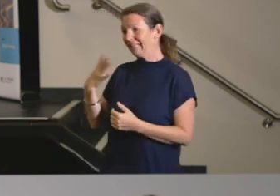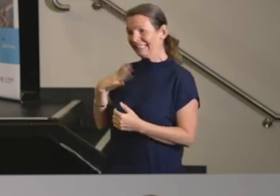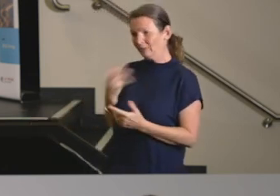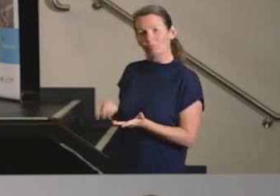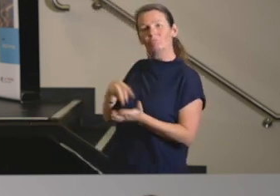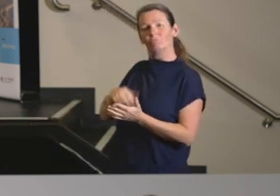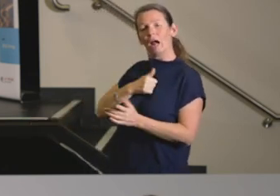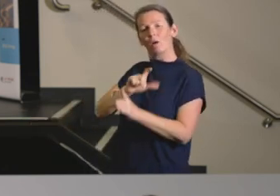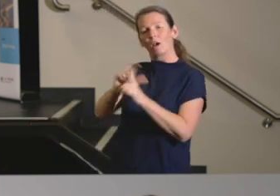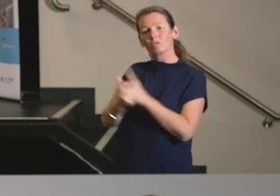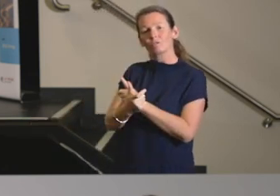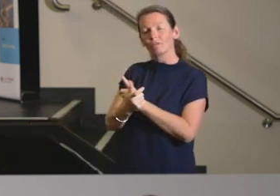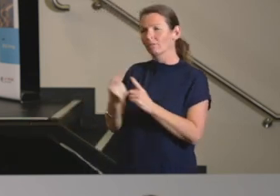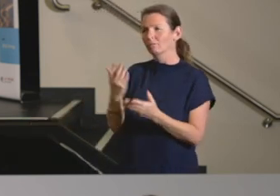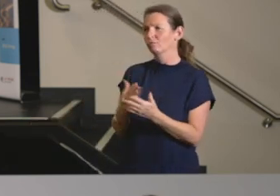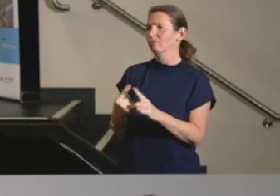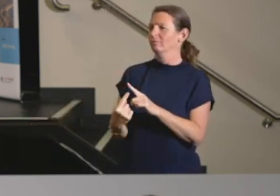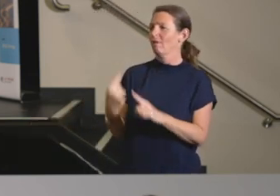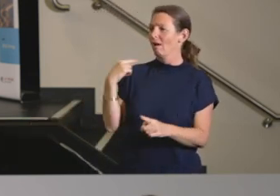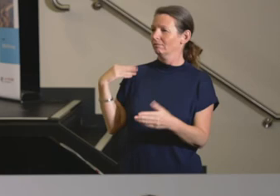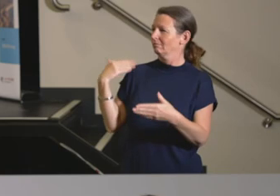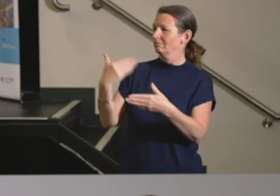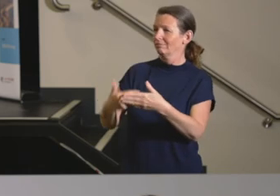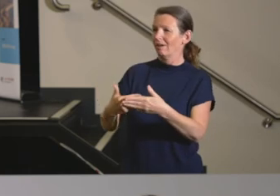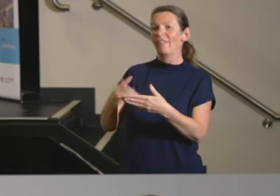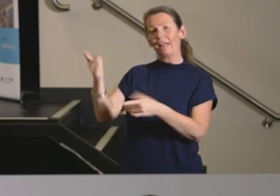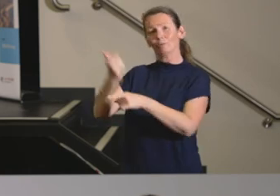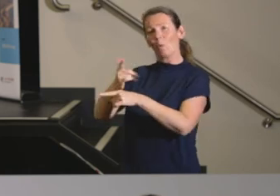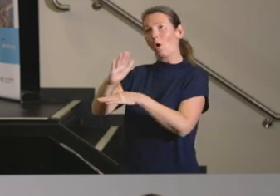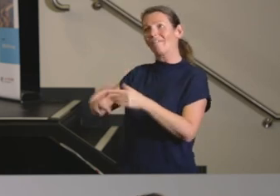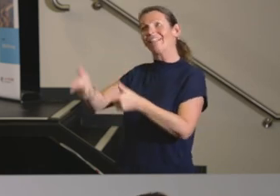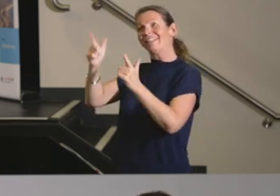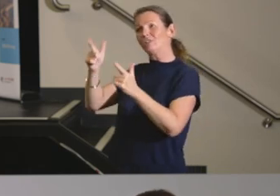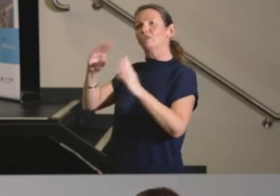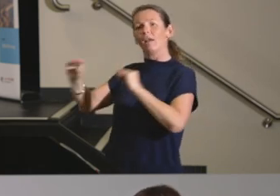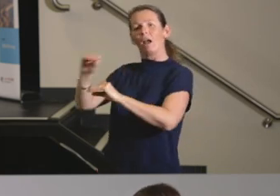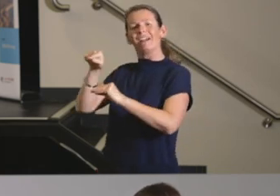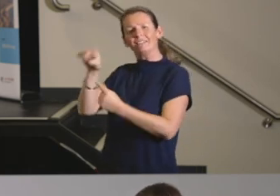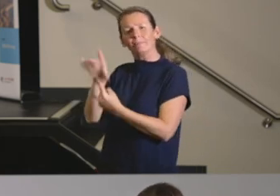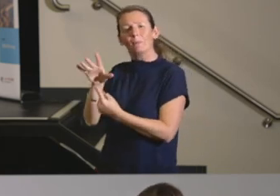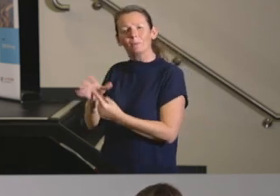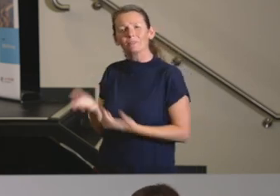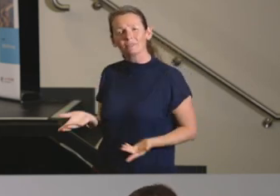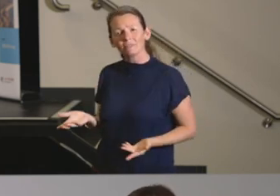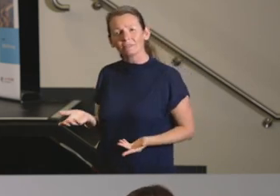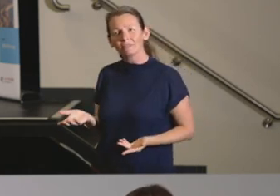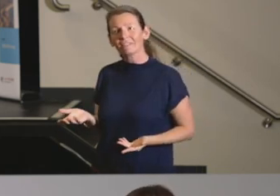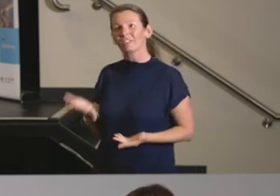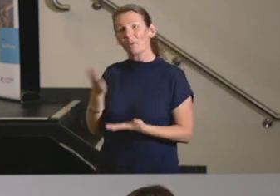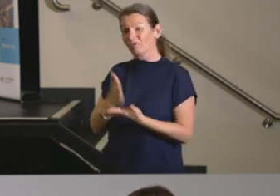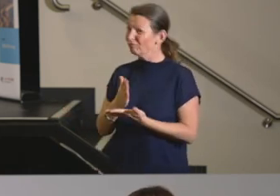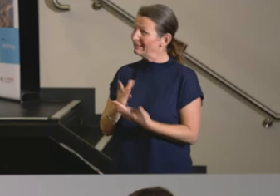you know, or what has been, you know, the narrative around leadership is important. So I think as a nation, we're at a critical